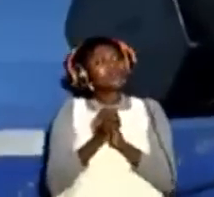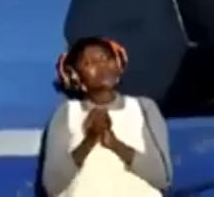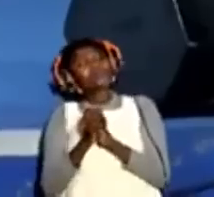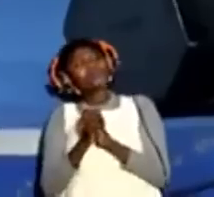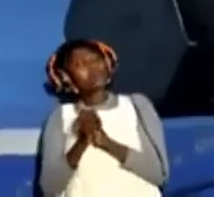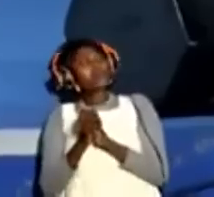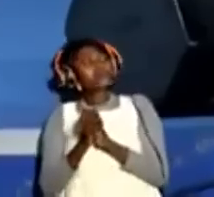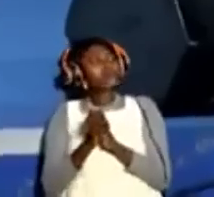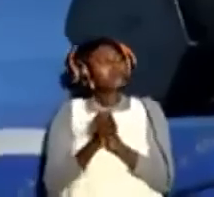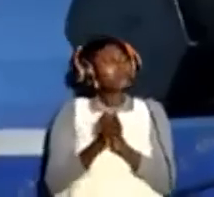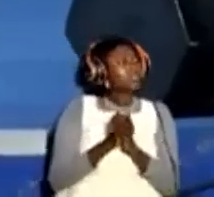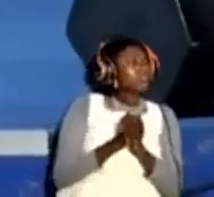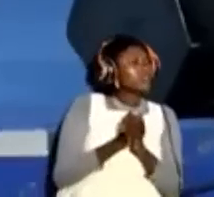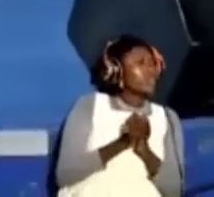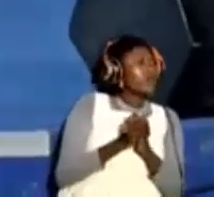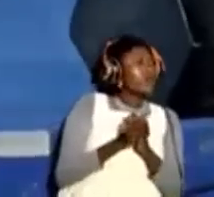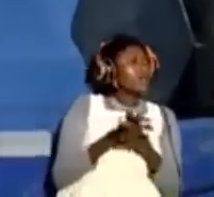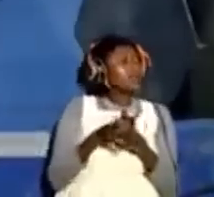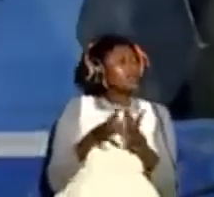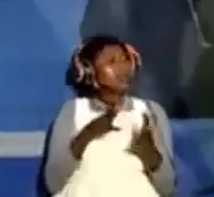Roma.